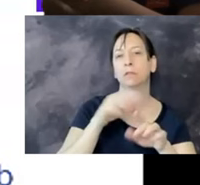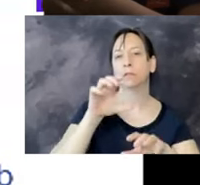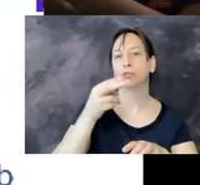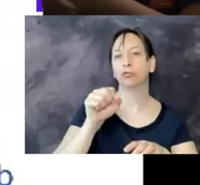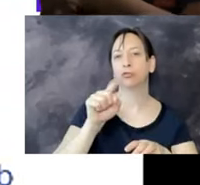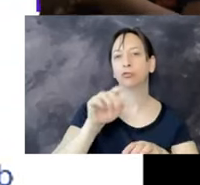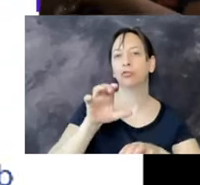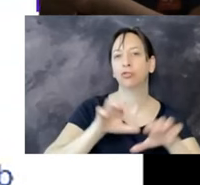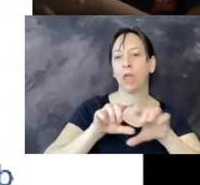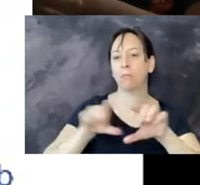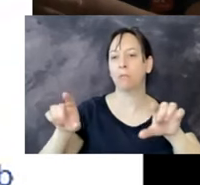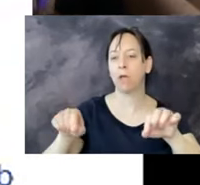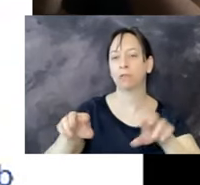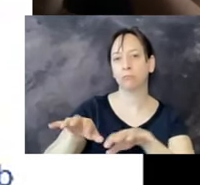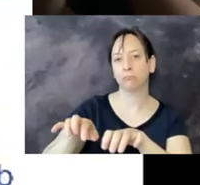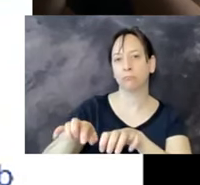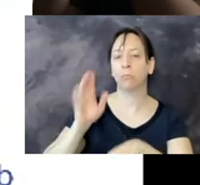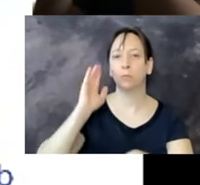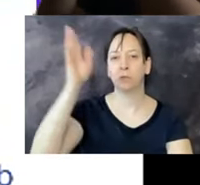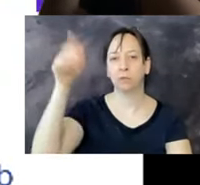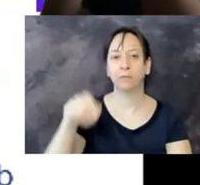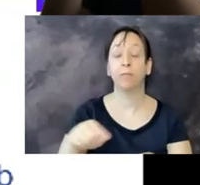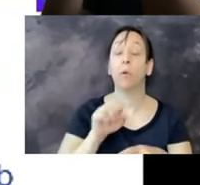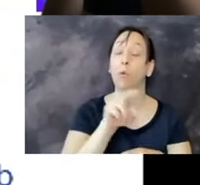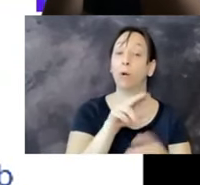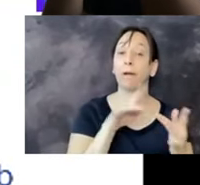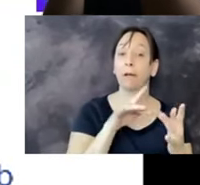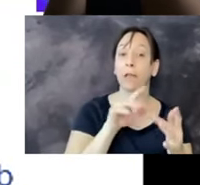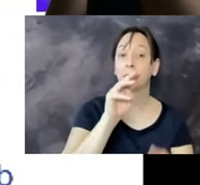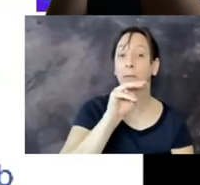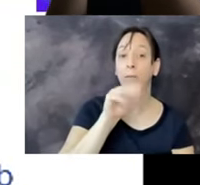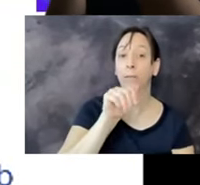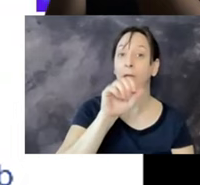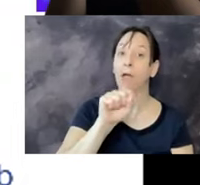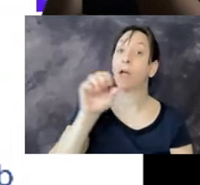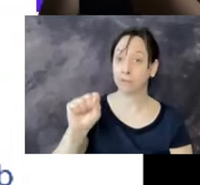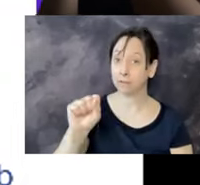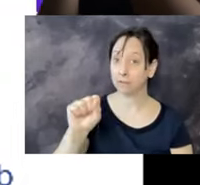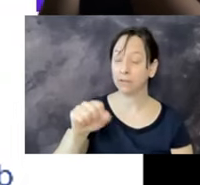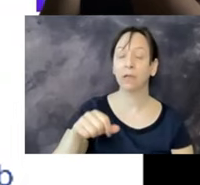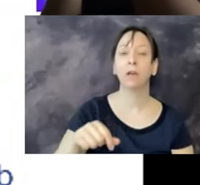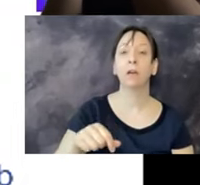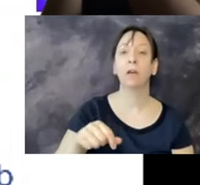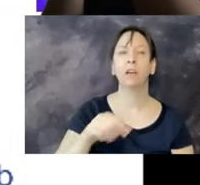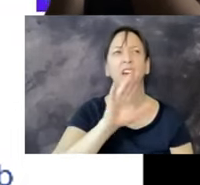you can reach out to Mass and somebody you're